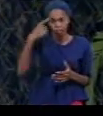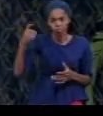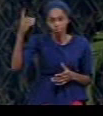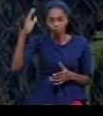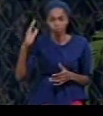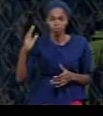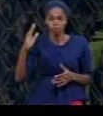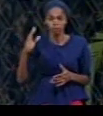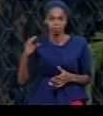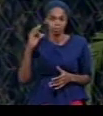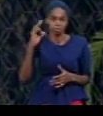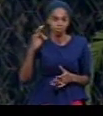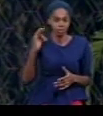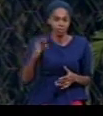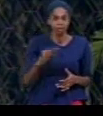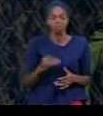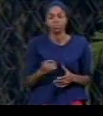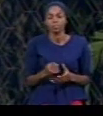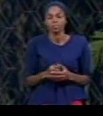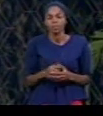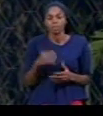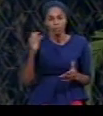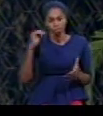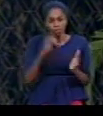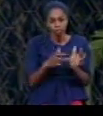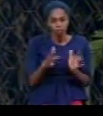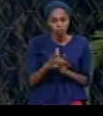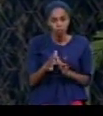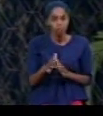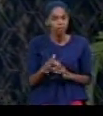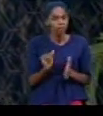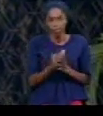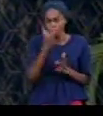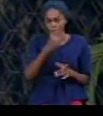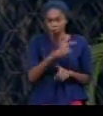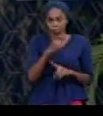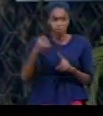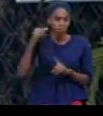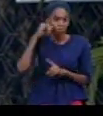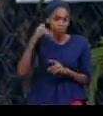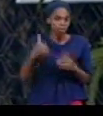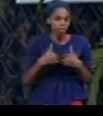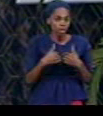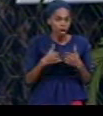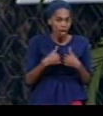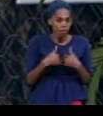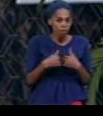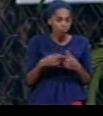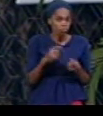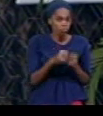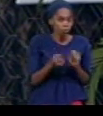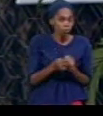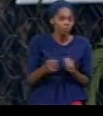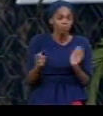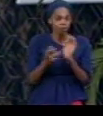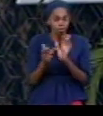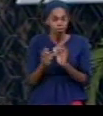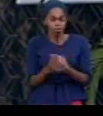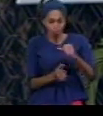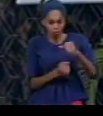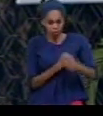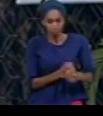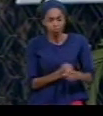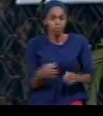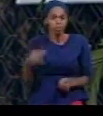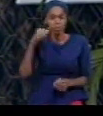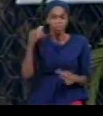her. The question is, when you go out, do you hide your identity as a Christian? Do you preach